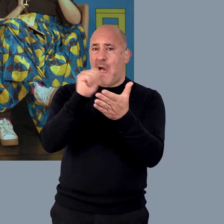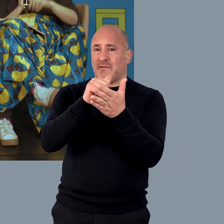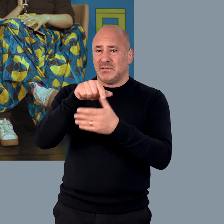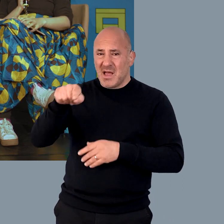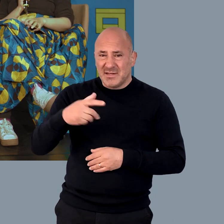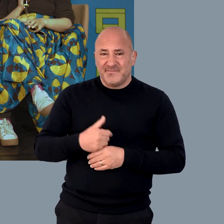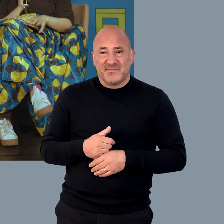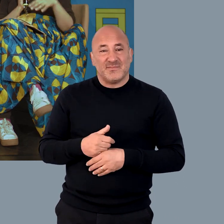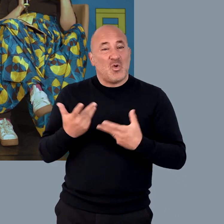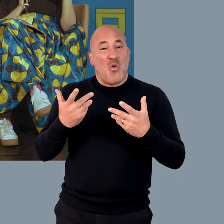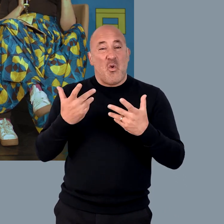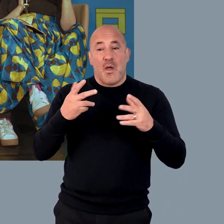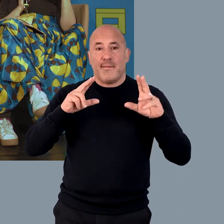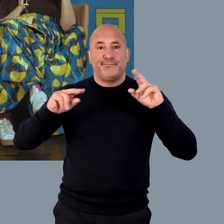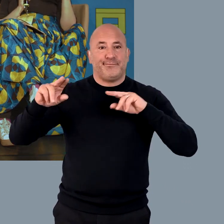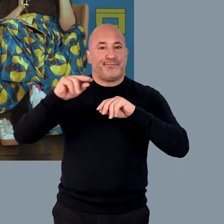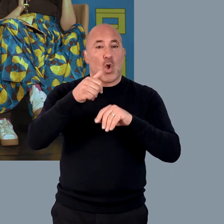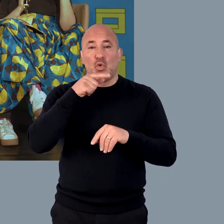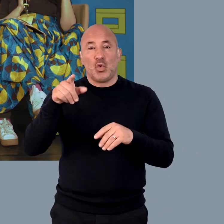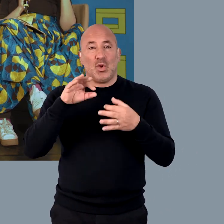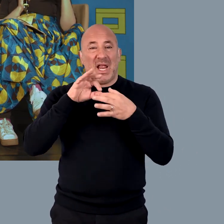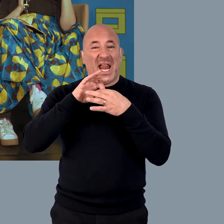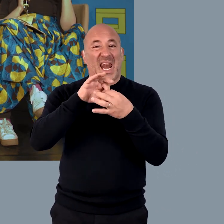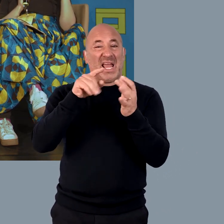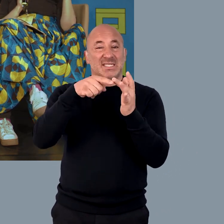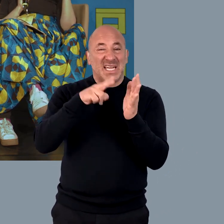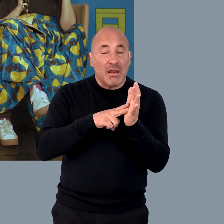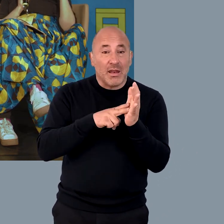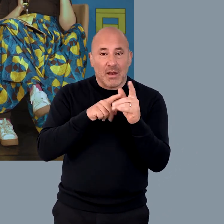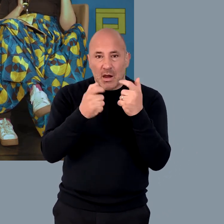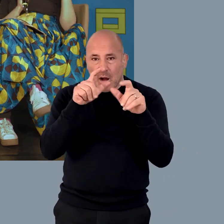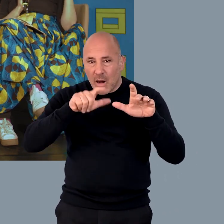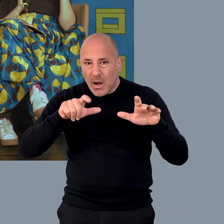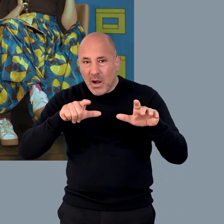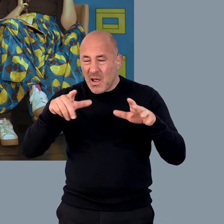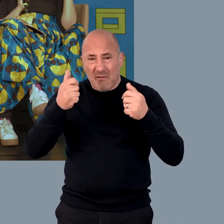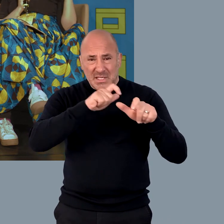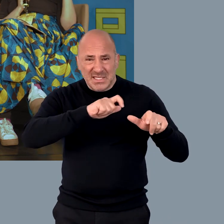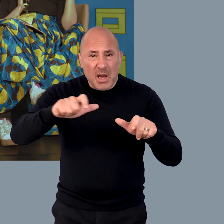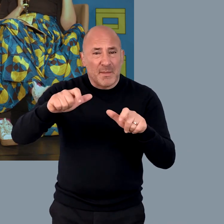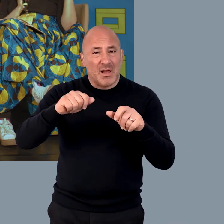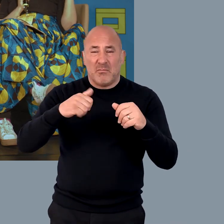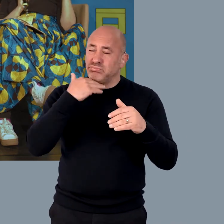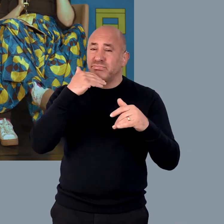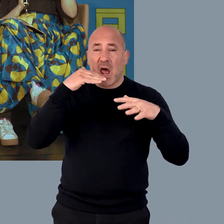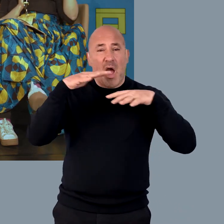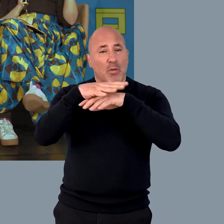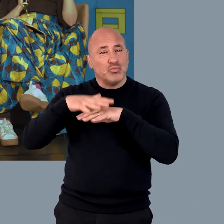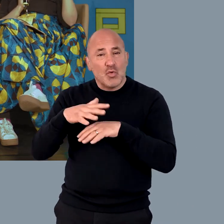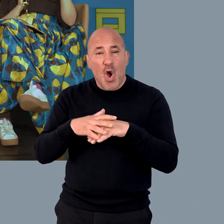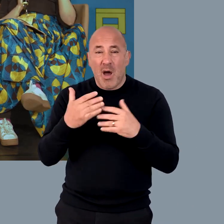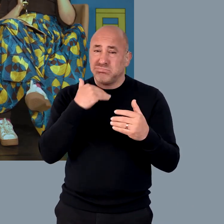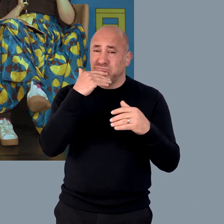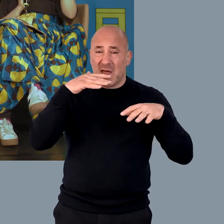IEMA, which is a good place to kind of advertise. But just getting it out, like a lot of word of mouth and finding people on LinkedIn that have kind of sustainability. There's